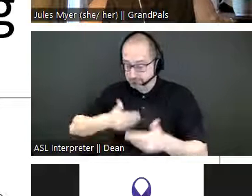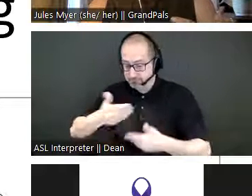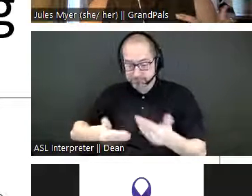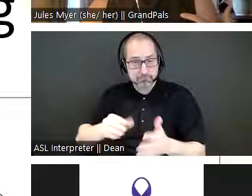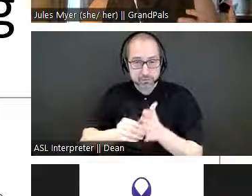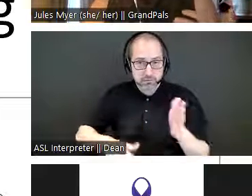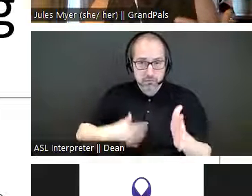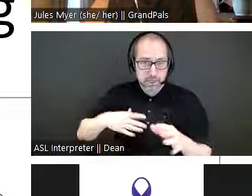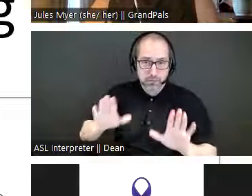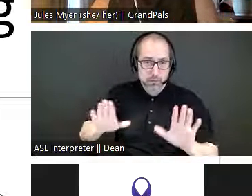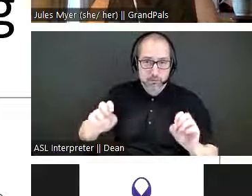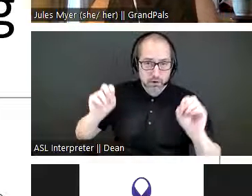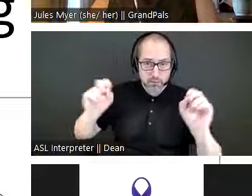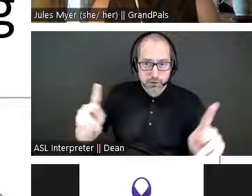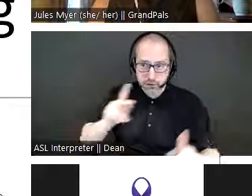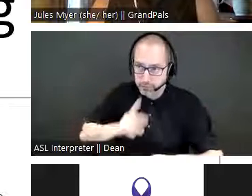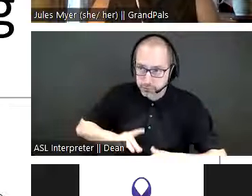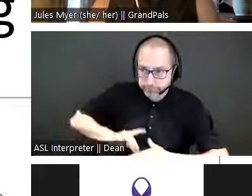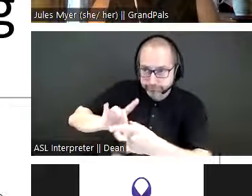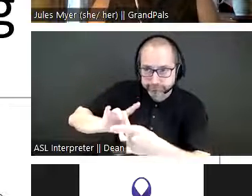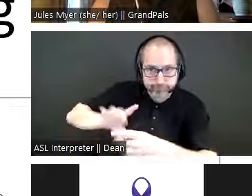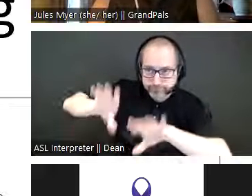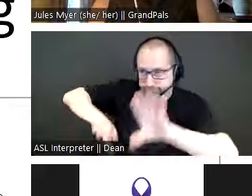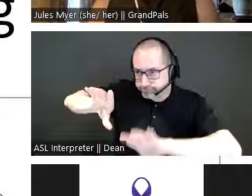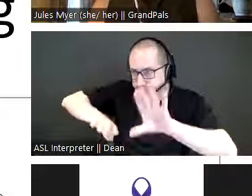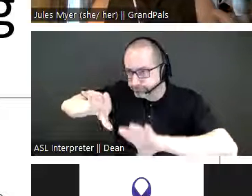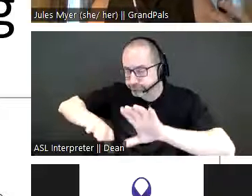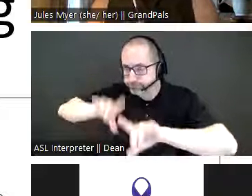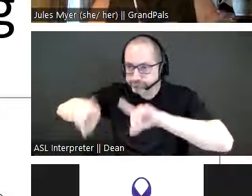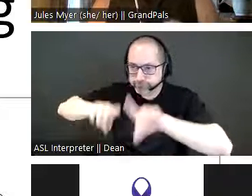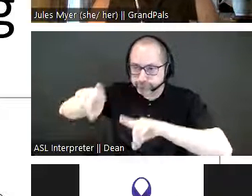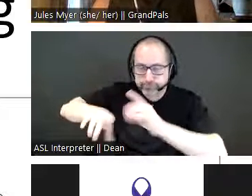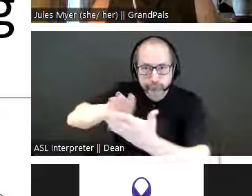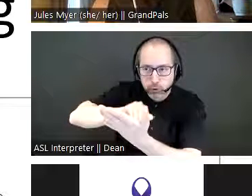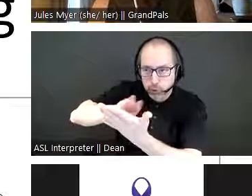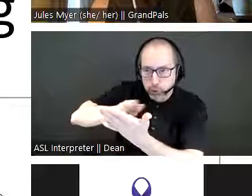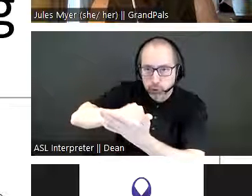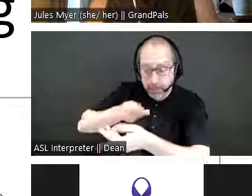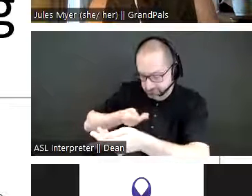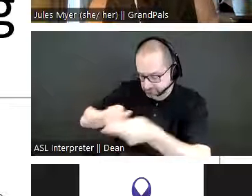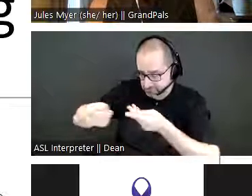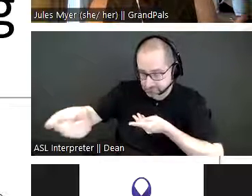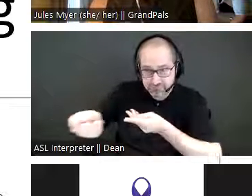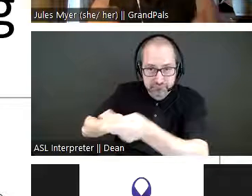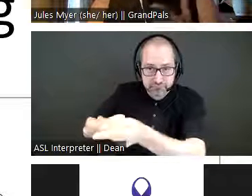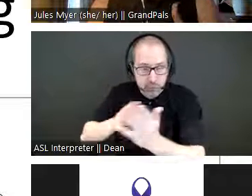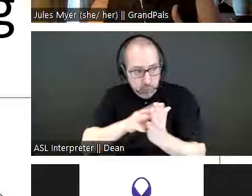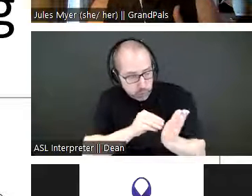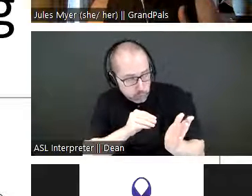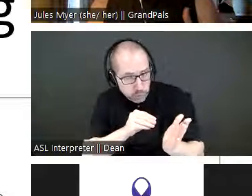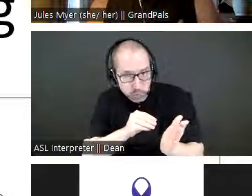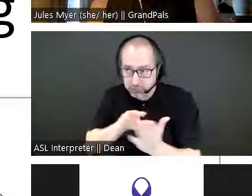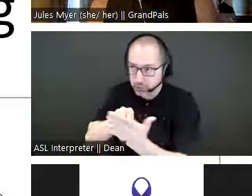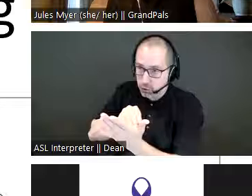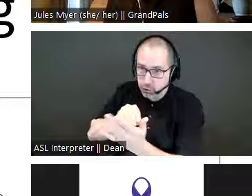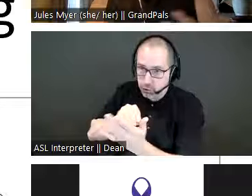students to engage in dialogue and conversations with the GrandPals and learn from one another. The second mode of